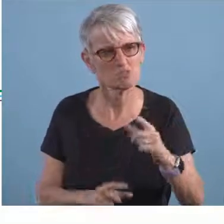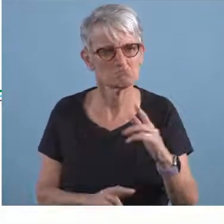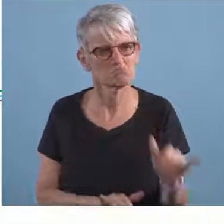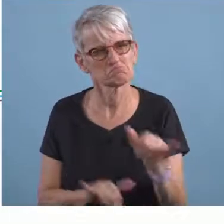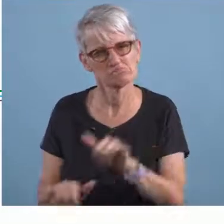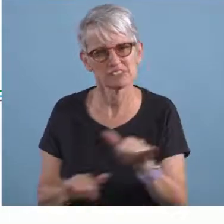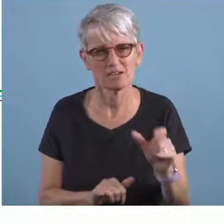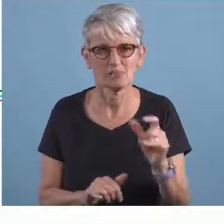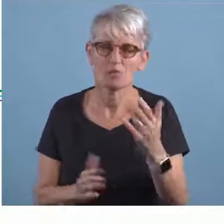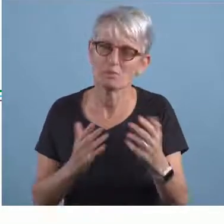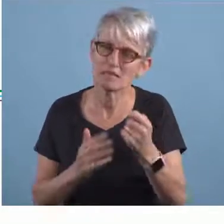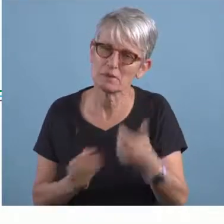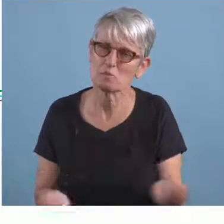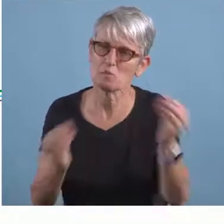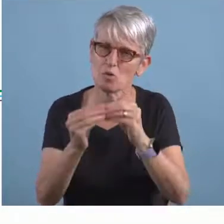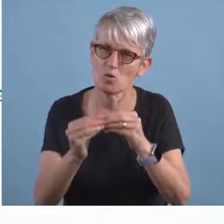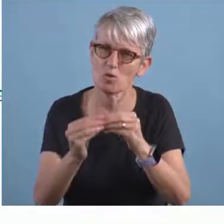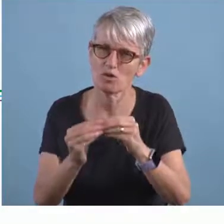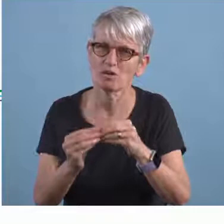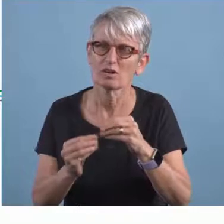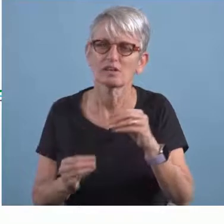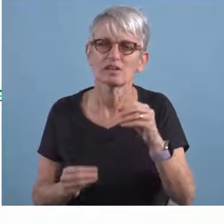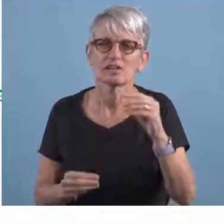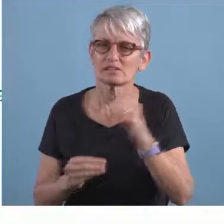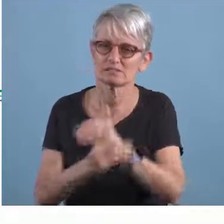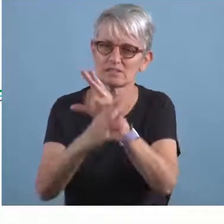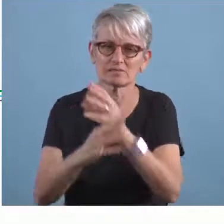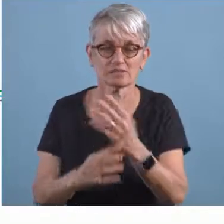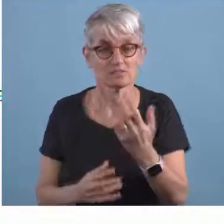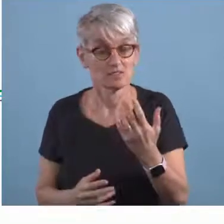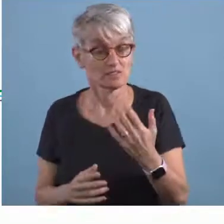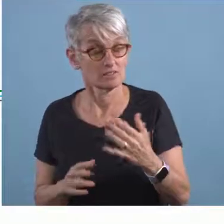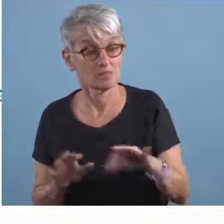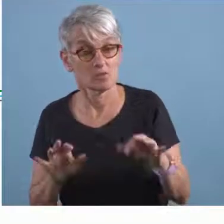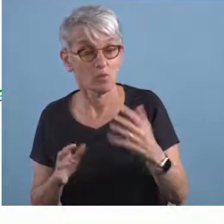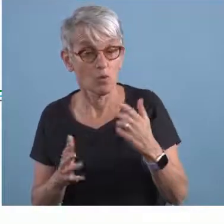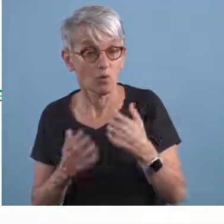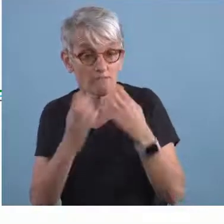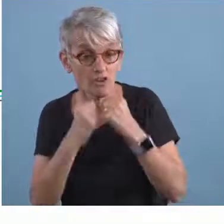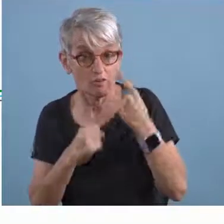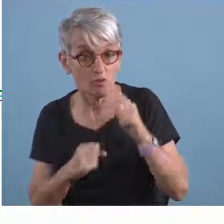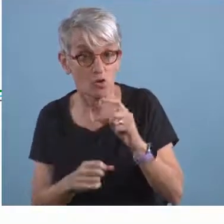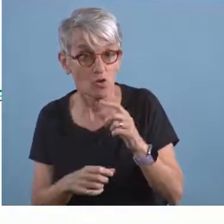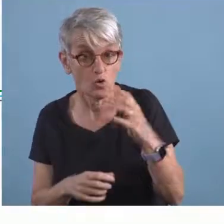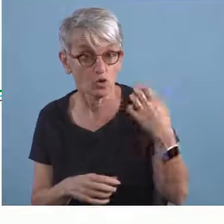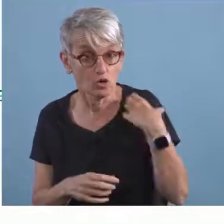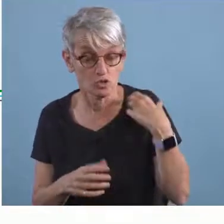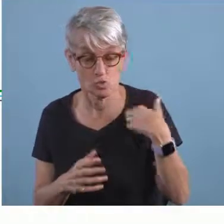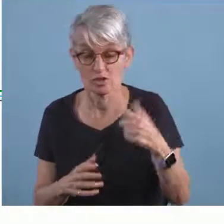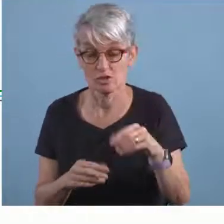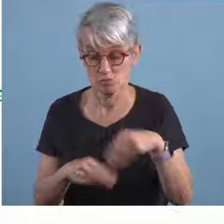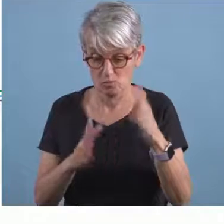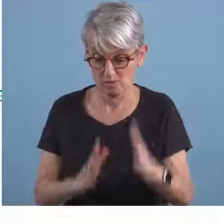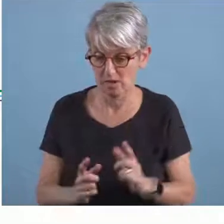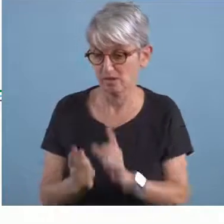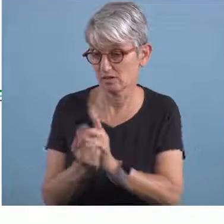not more, in telepractice. And what's the value of coaching? Well, if you as a provider are assigned to a child, a